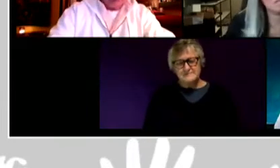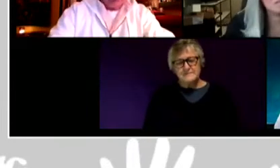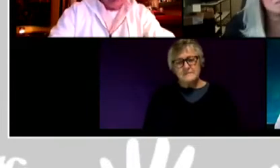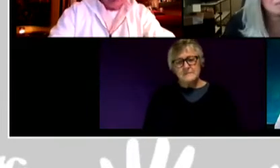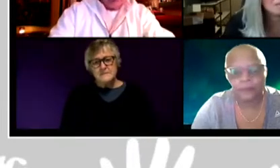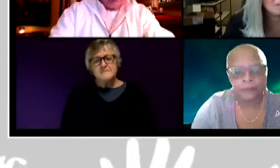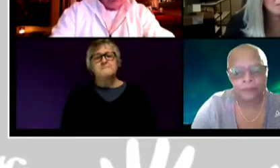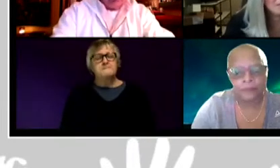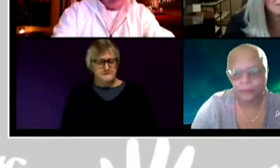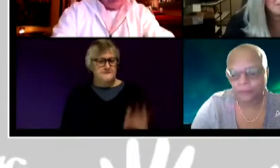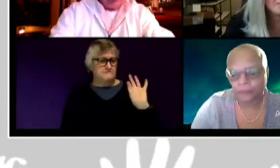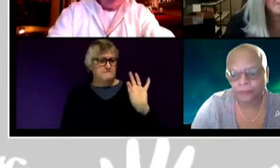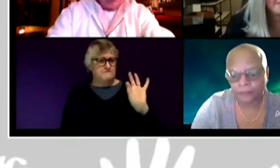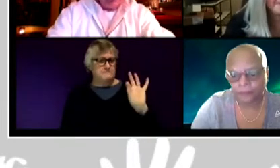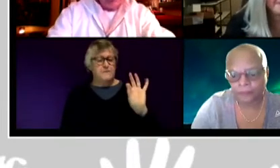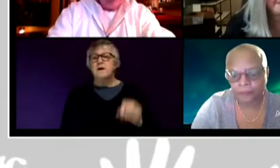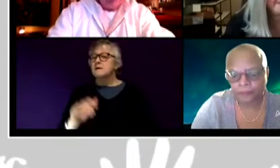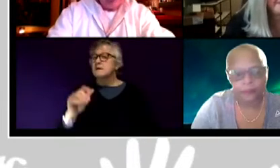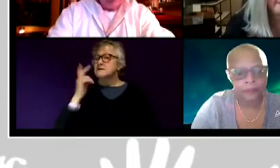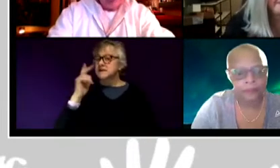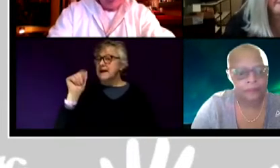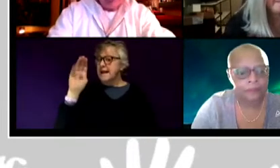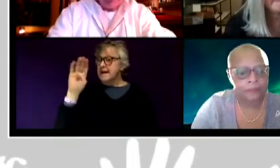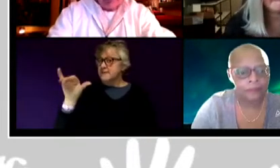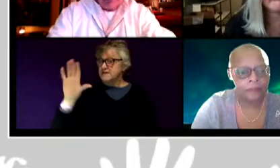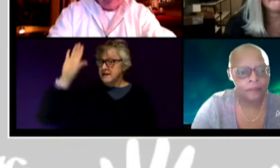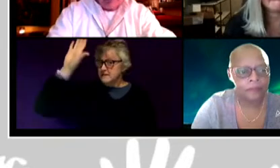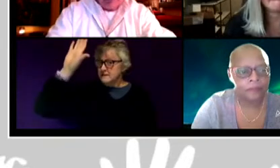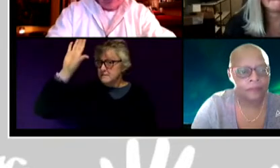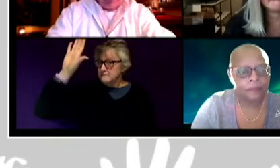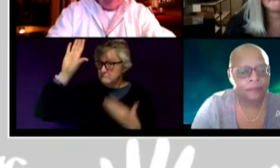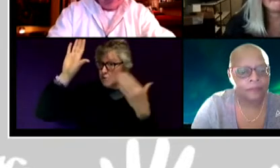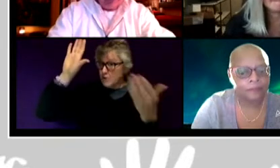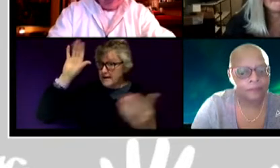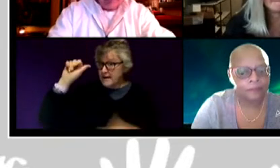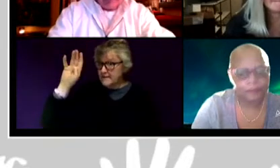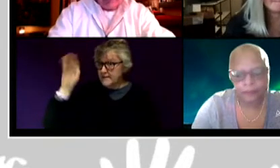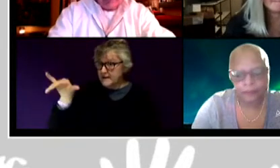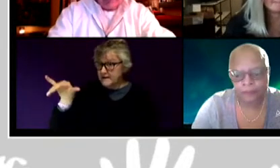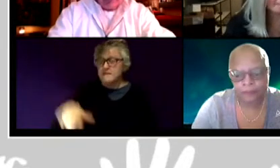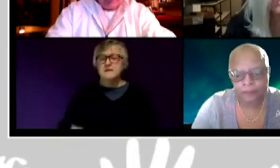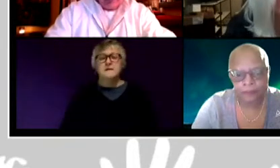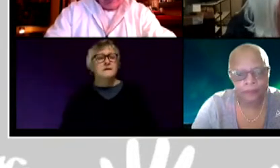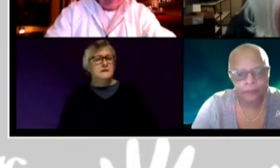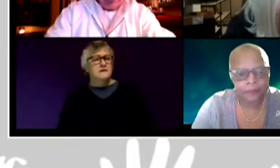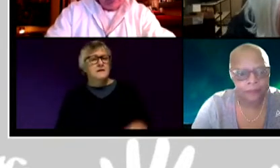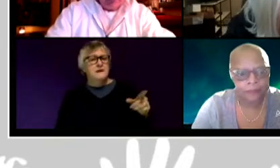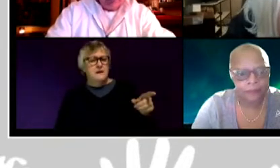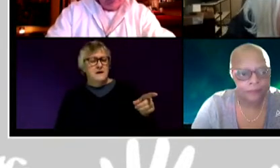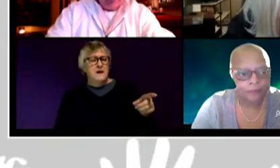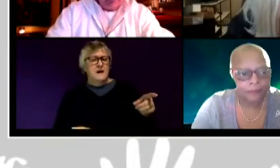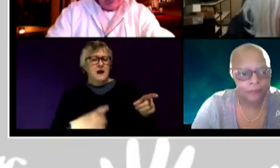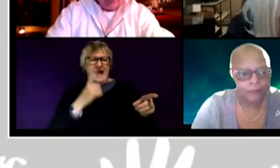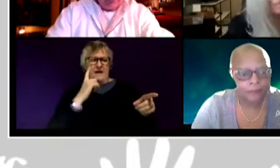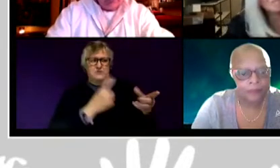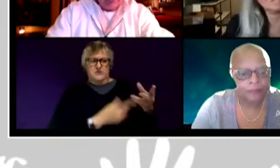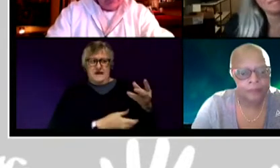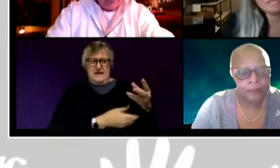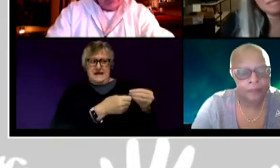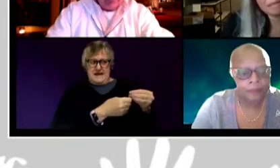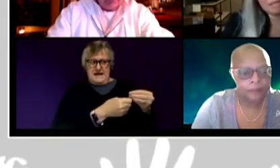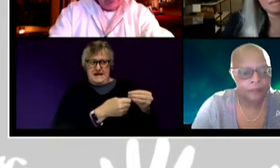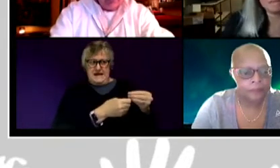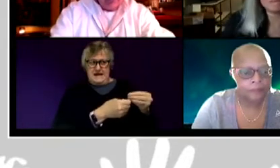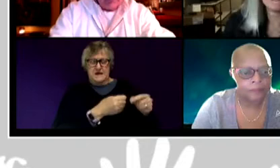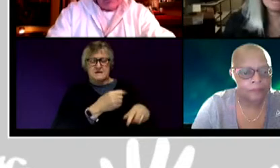Okay, I see Amy's hand up. Amy, go ahead. I guess Barb's gonna be Amy and ask, do we know what the timeline is